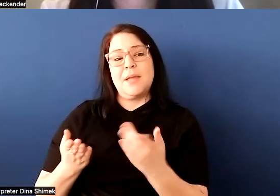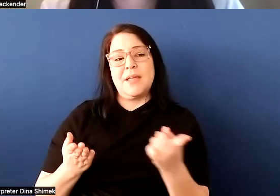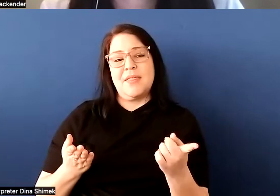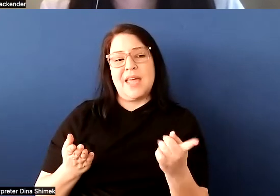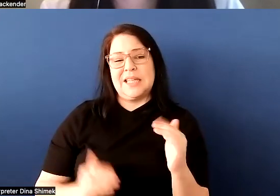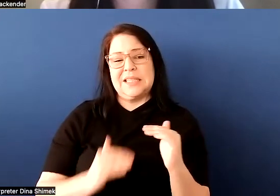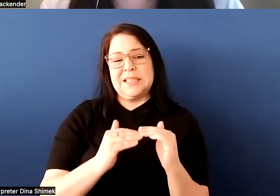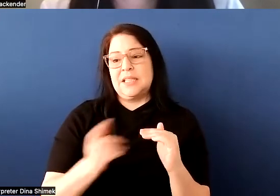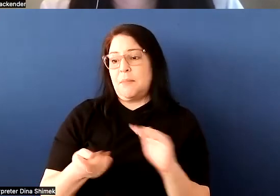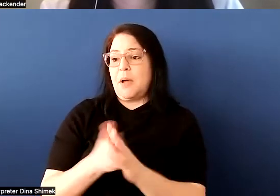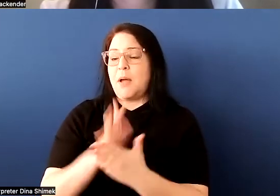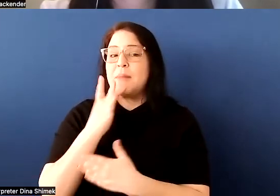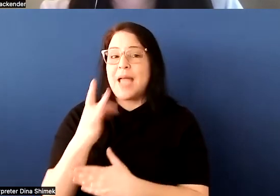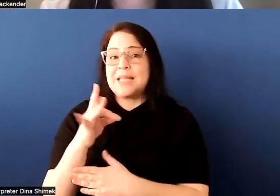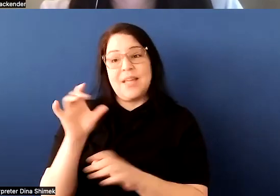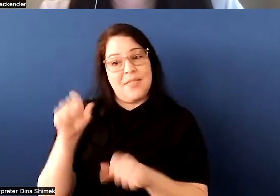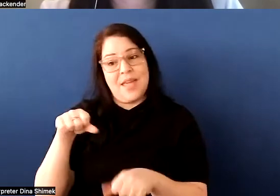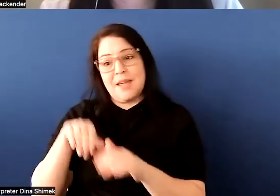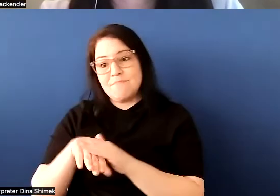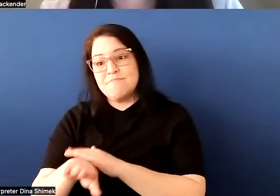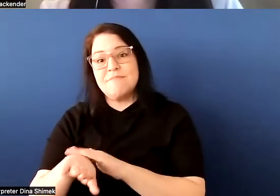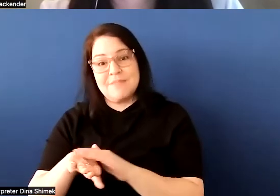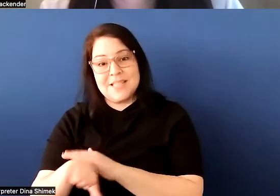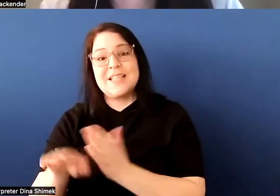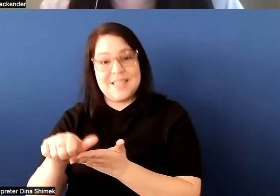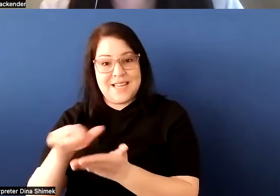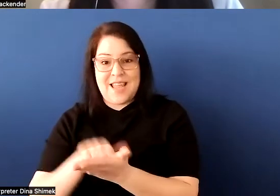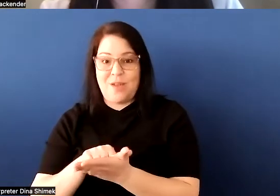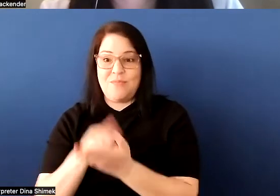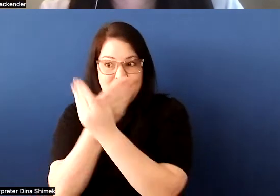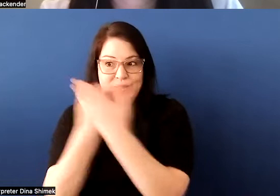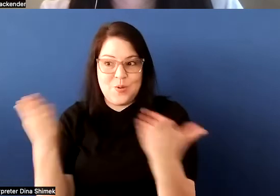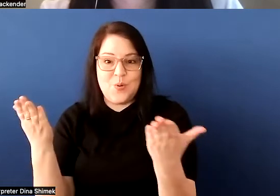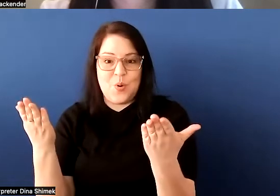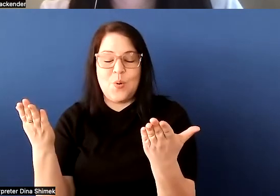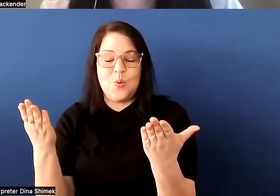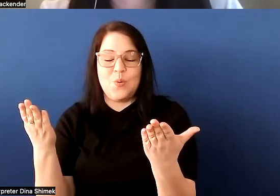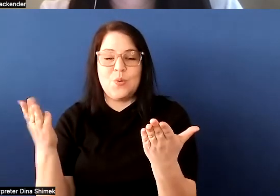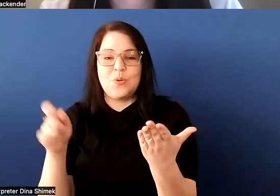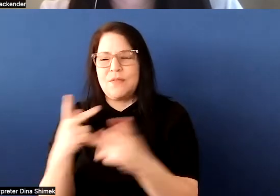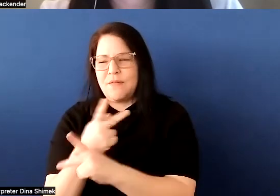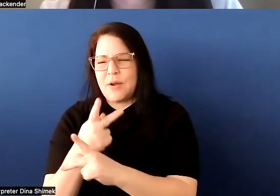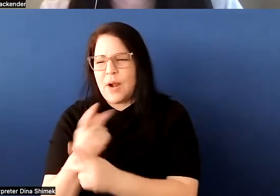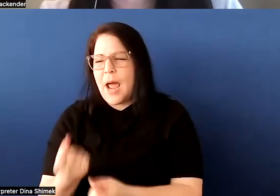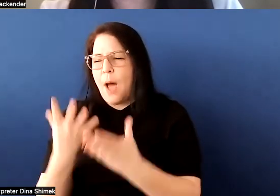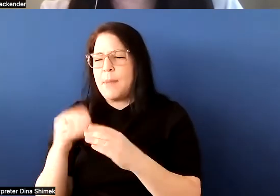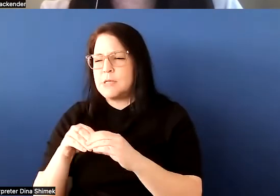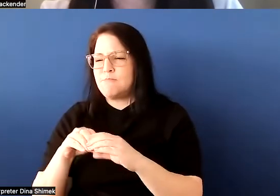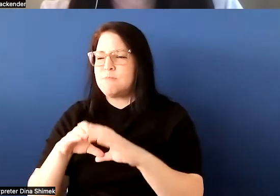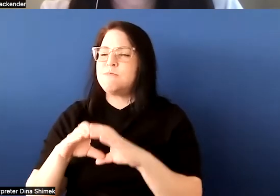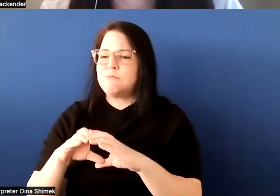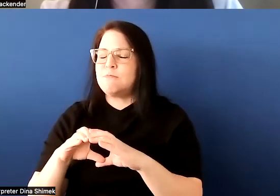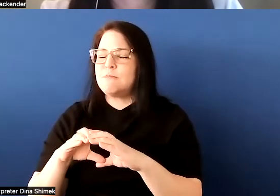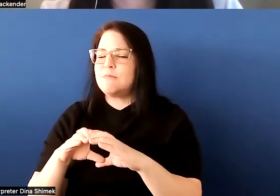turns 18, they can tap into that ABLE account. So that kind of goes into your planning on how much money you're putting into the ABLE account and